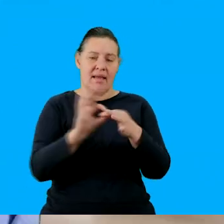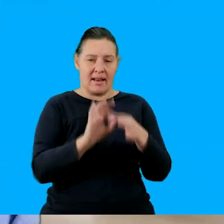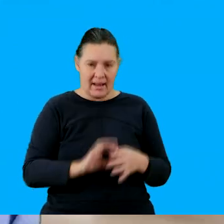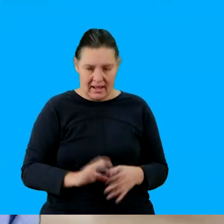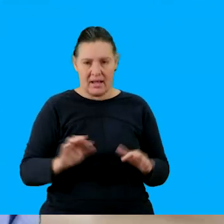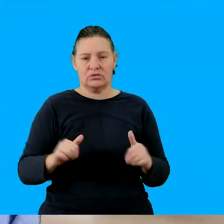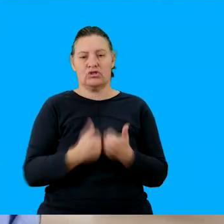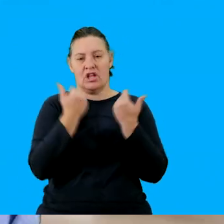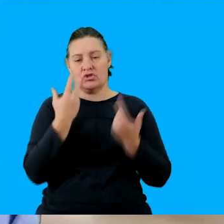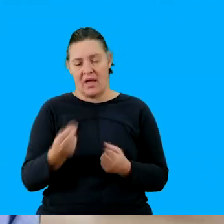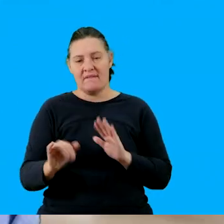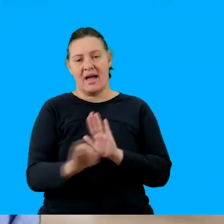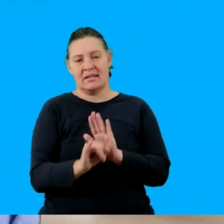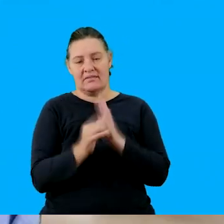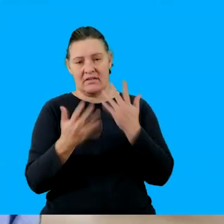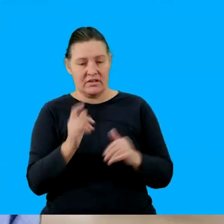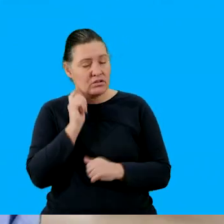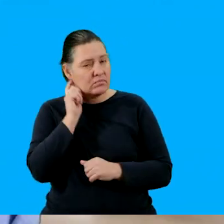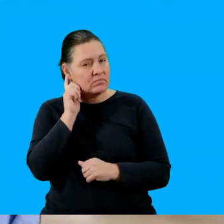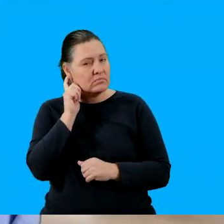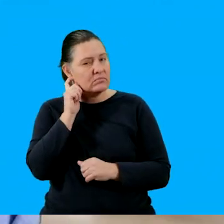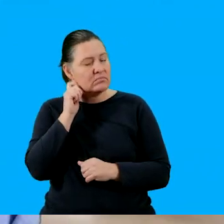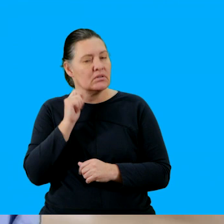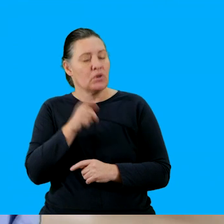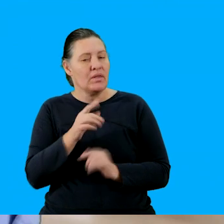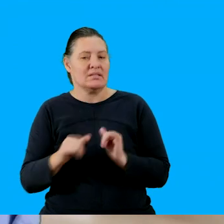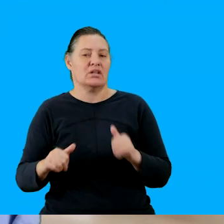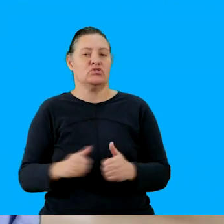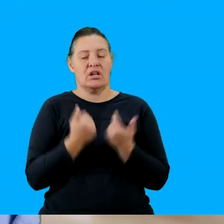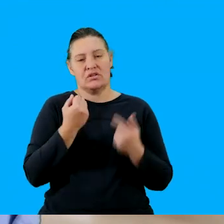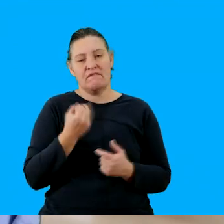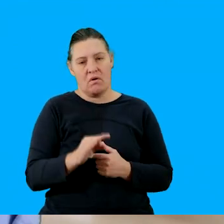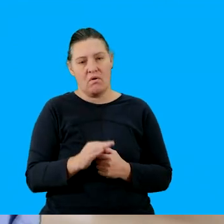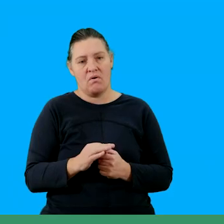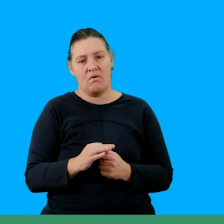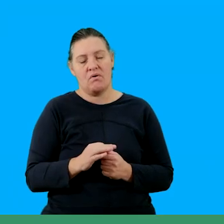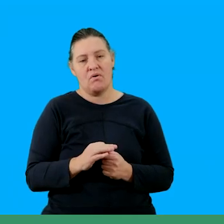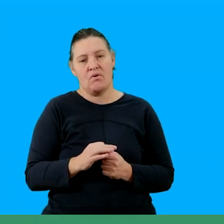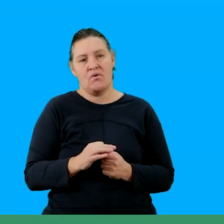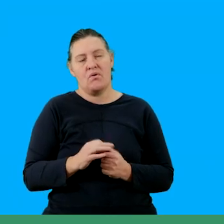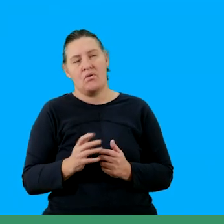link to the challenge that you identified in question 2. So that is a challenge for